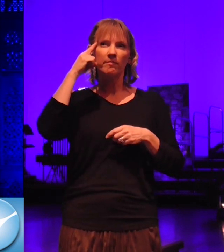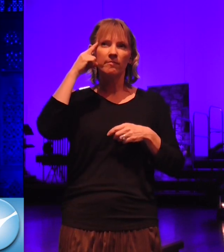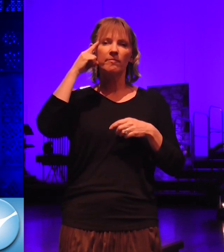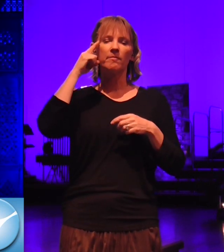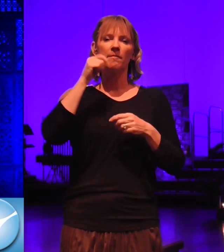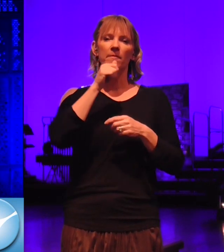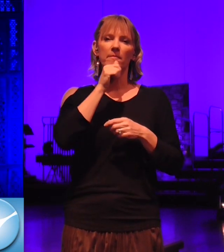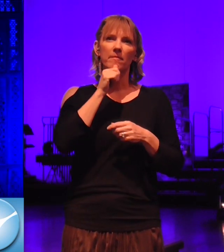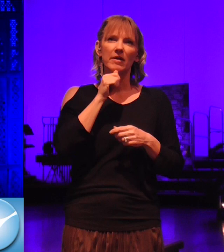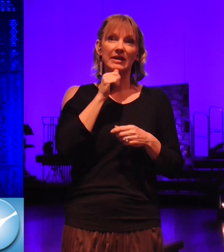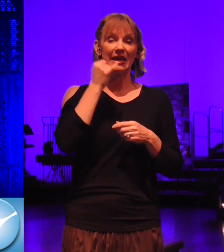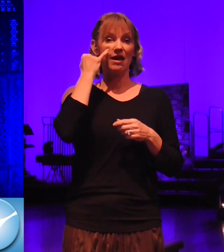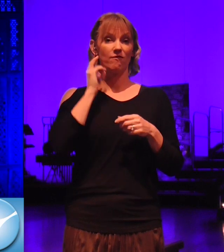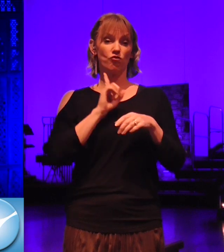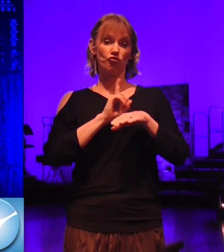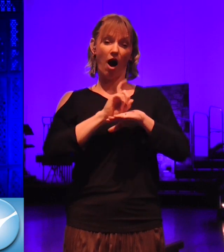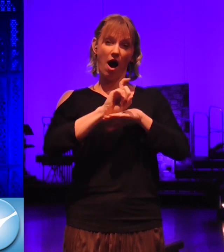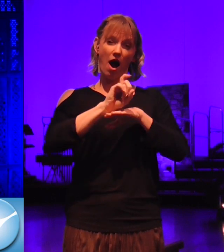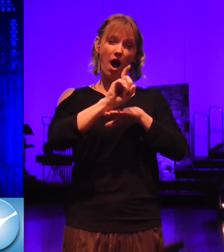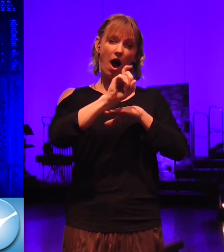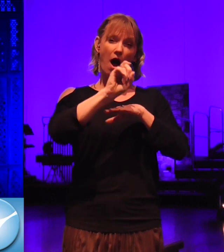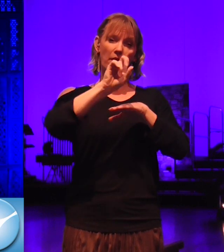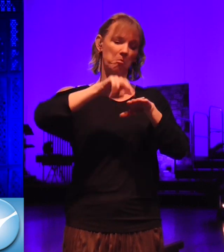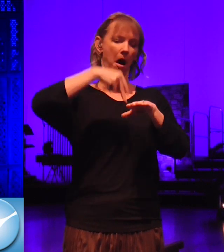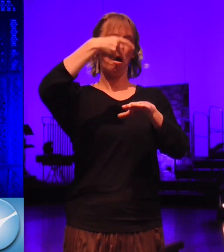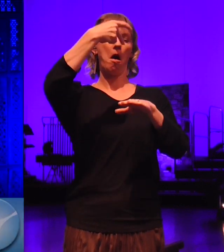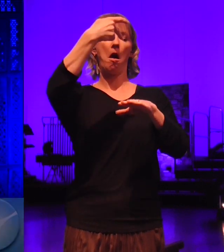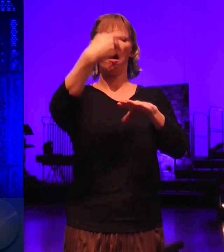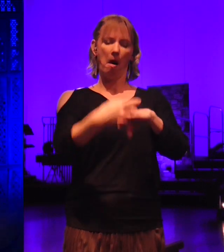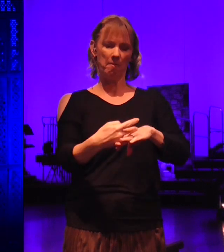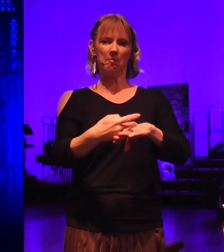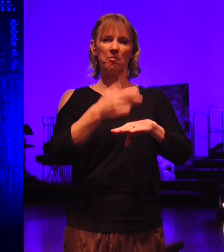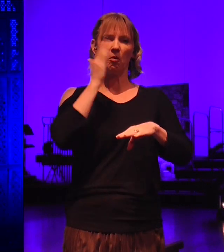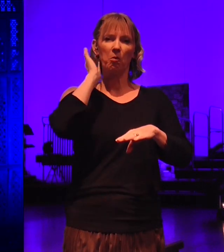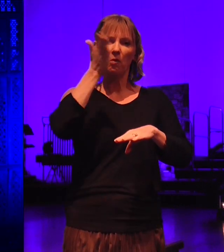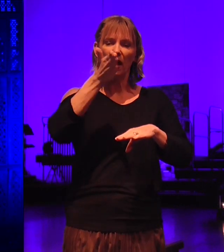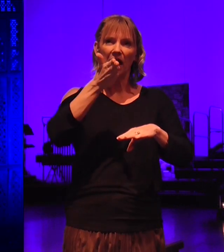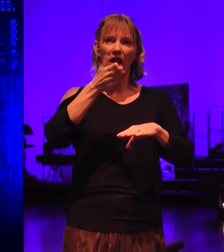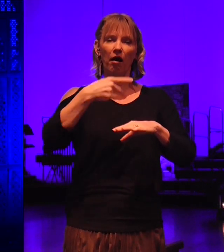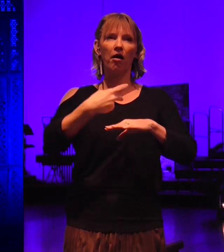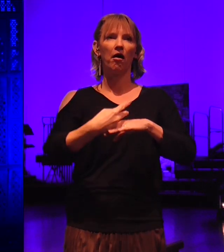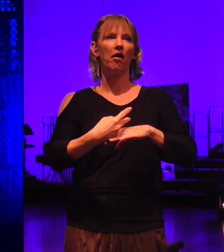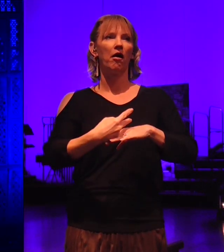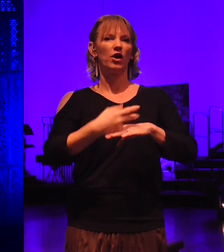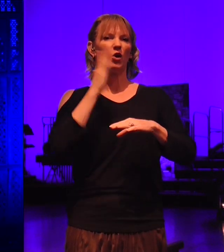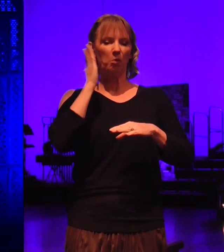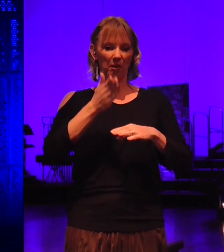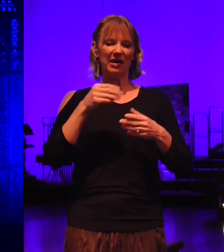going to slip in the mud. You're going to be lying in the turds.